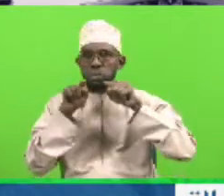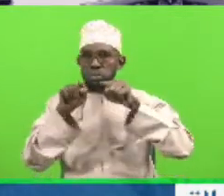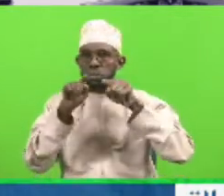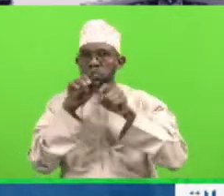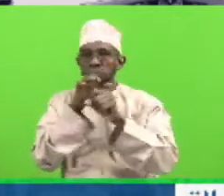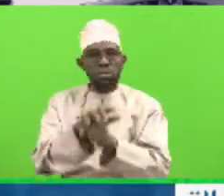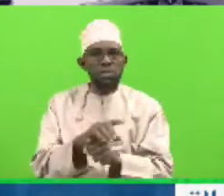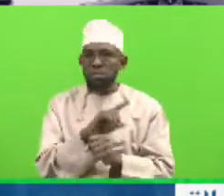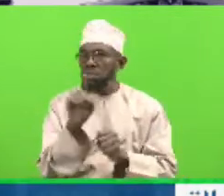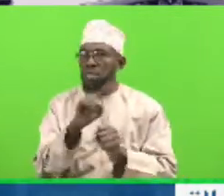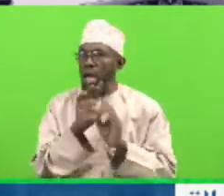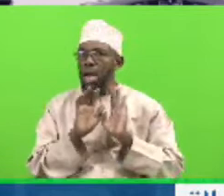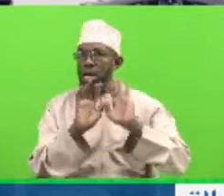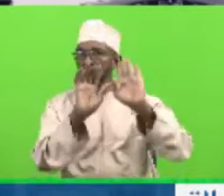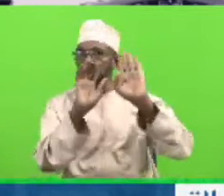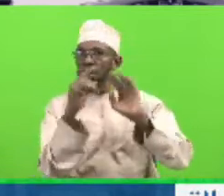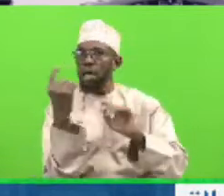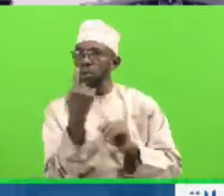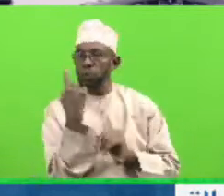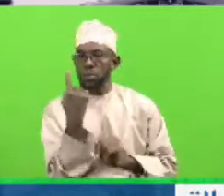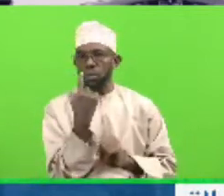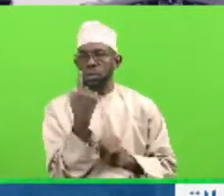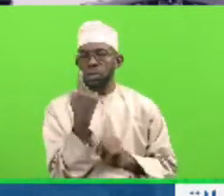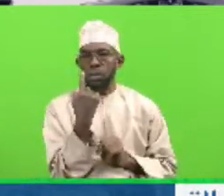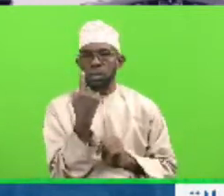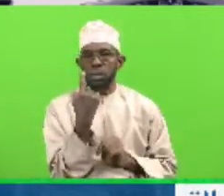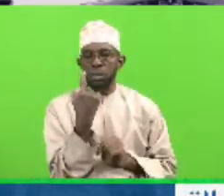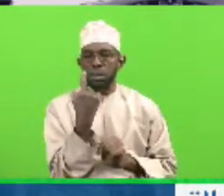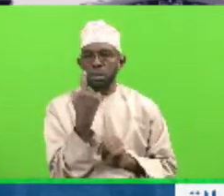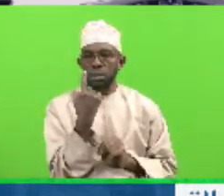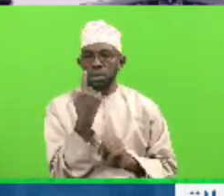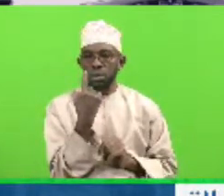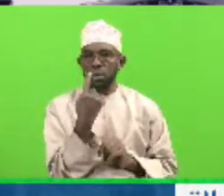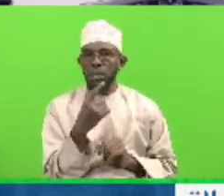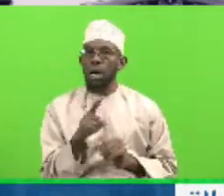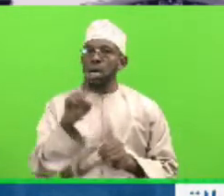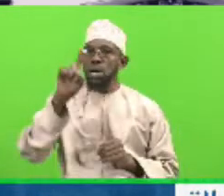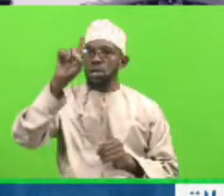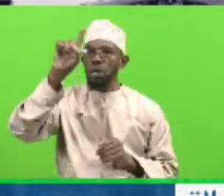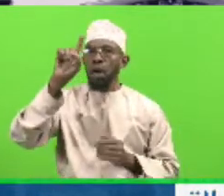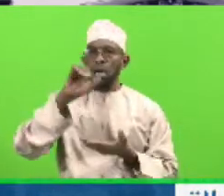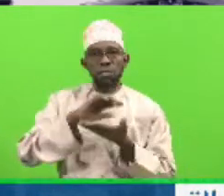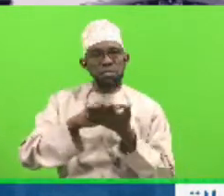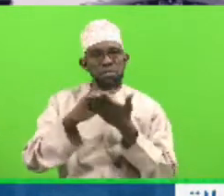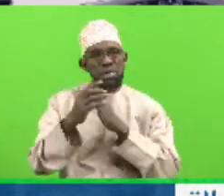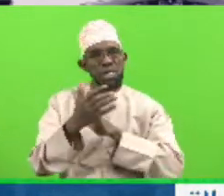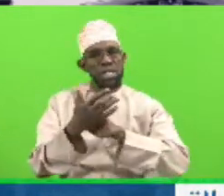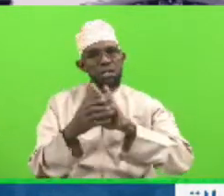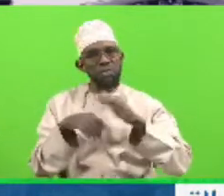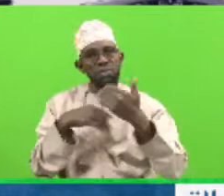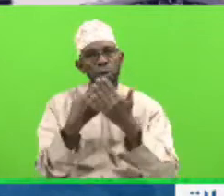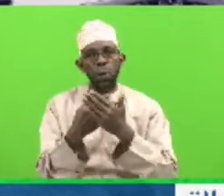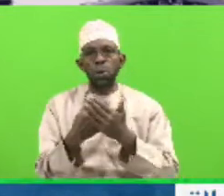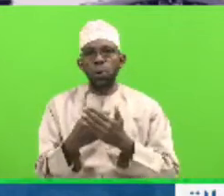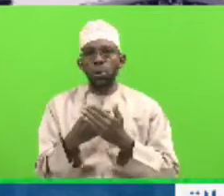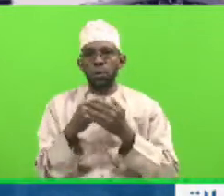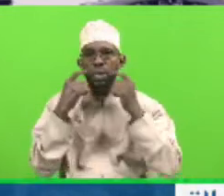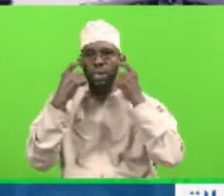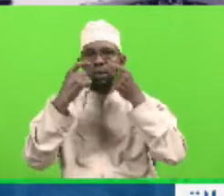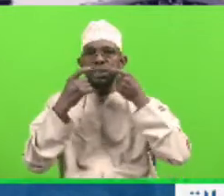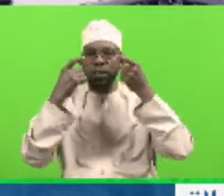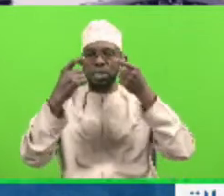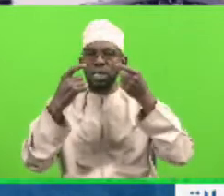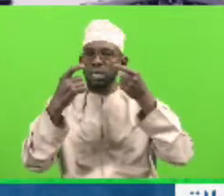Leave them alone. That's what Allah subhanahu wa ta'ala. Inna Allah kana tawwabar rahima. Indeed, God